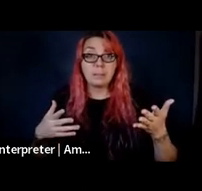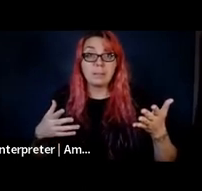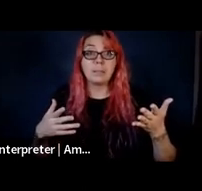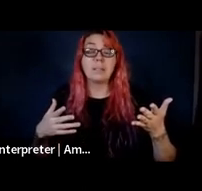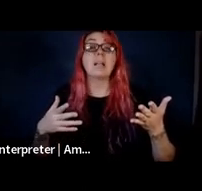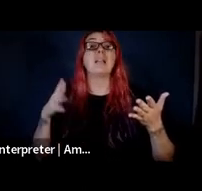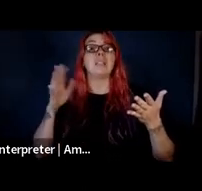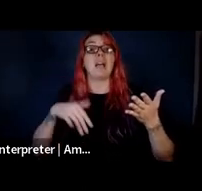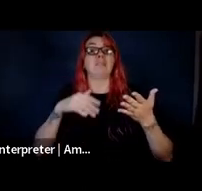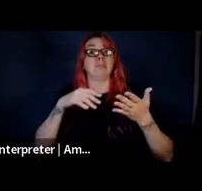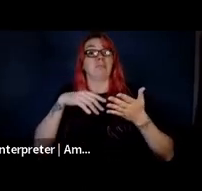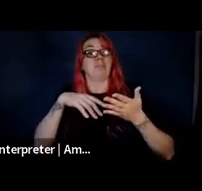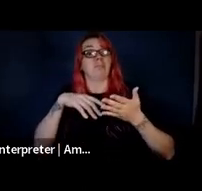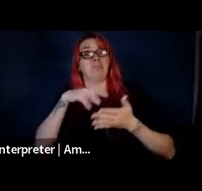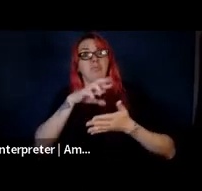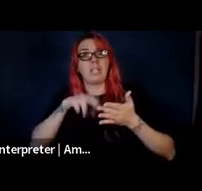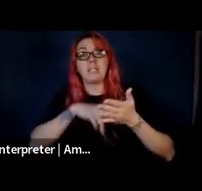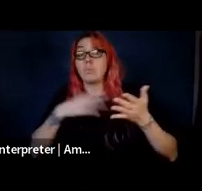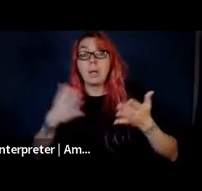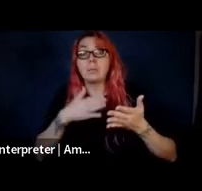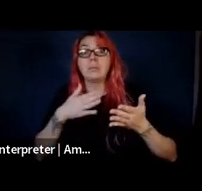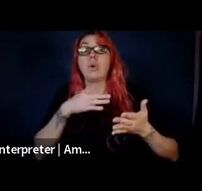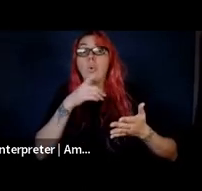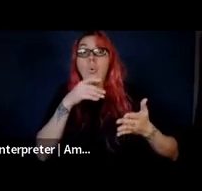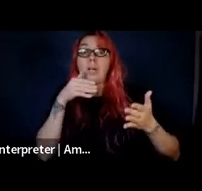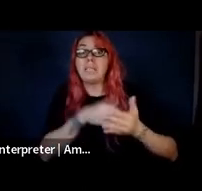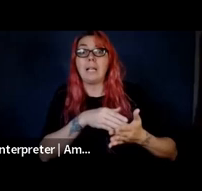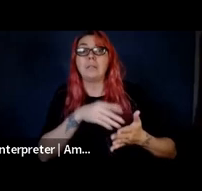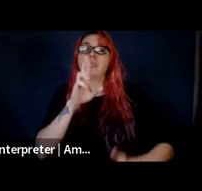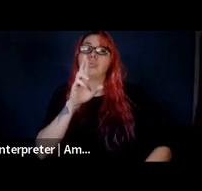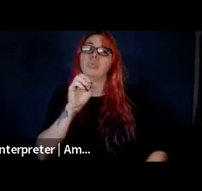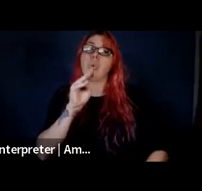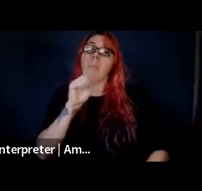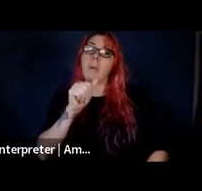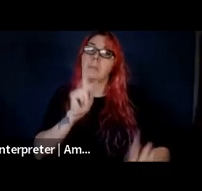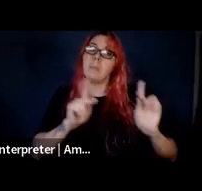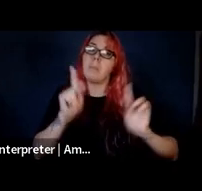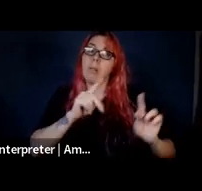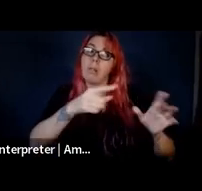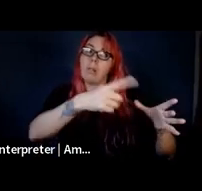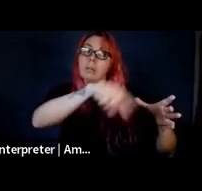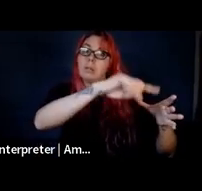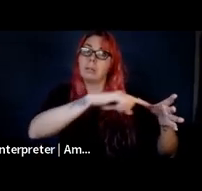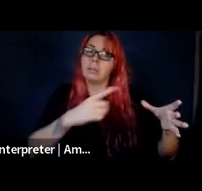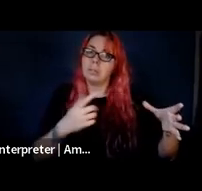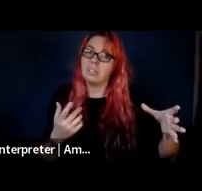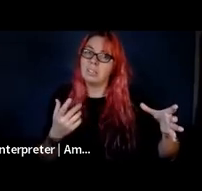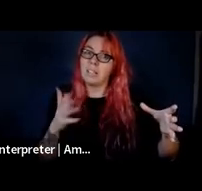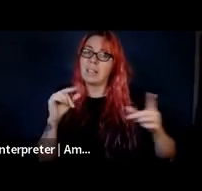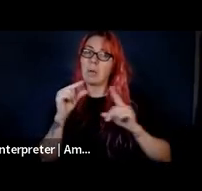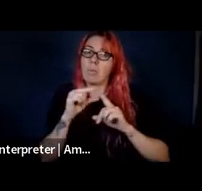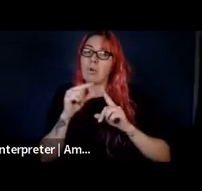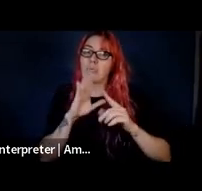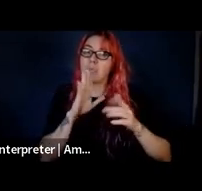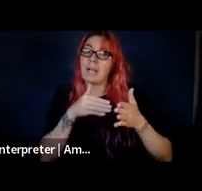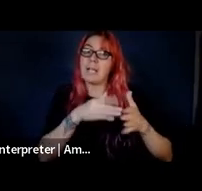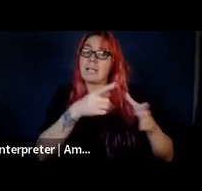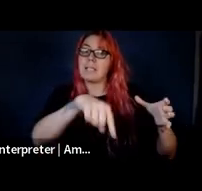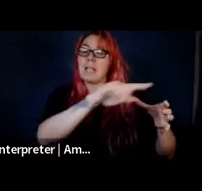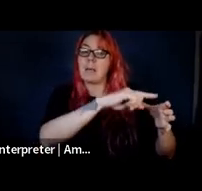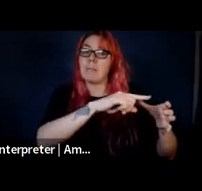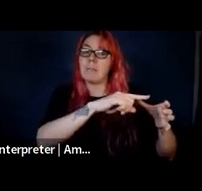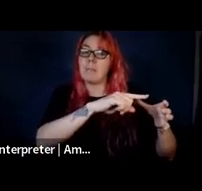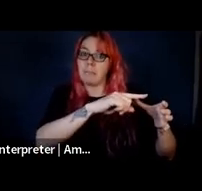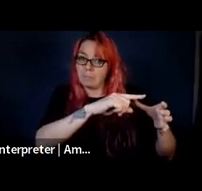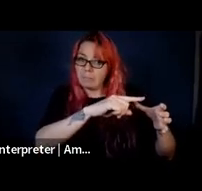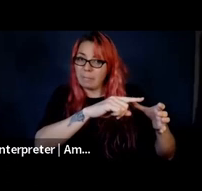Roma people. Understanding that there's a root to even that stereotype that's based on the fact that people who were Roma weren't